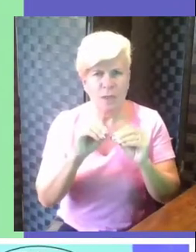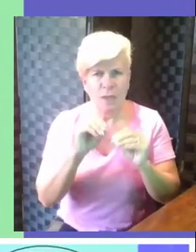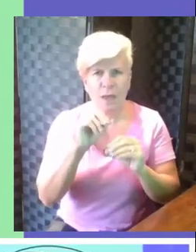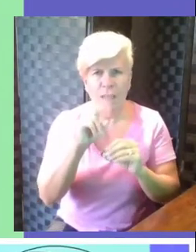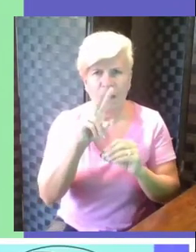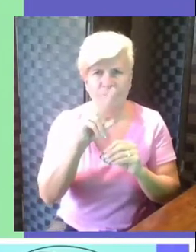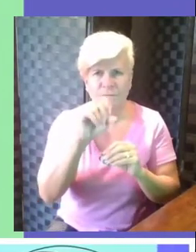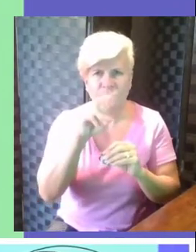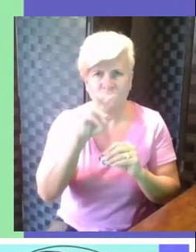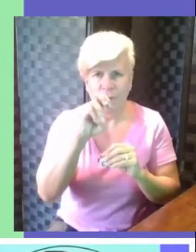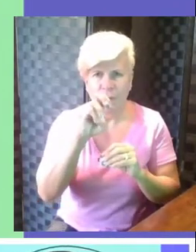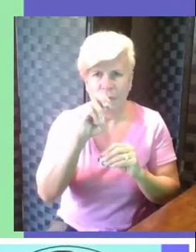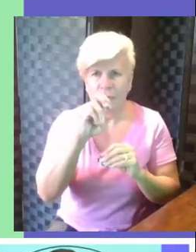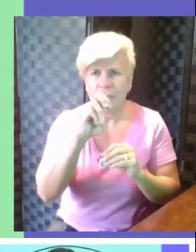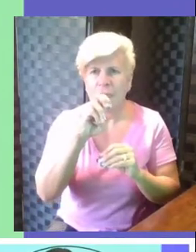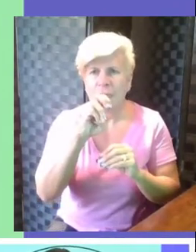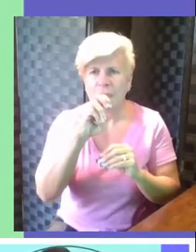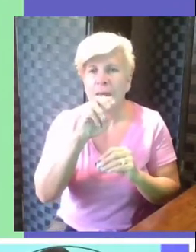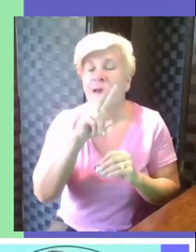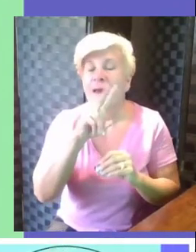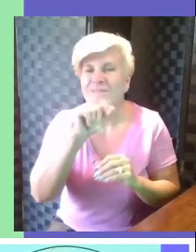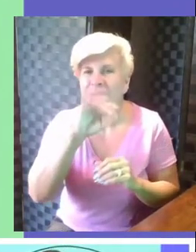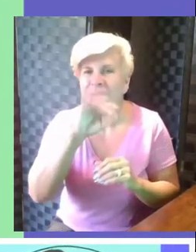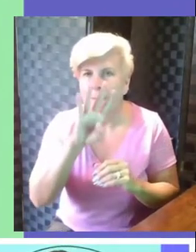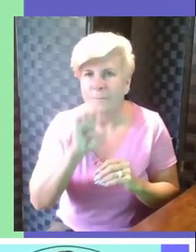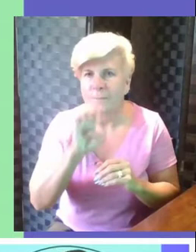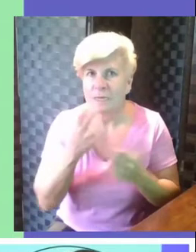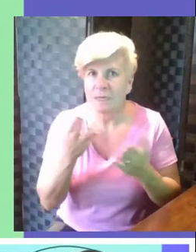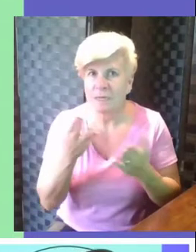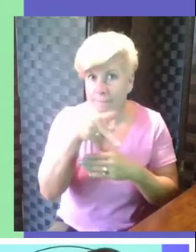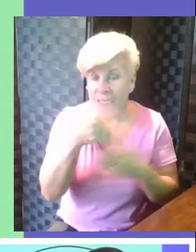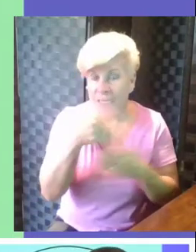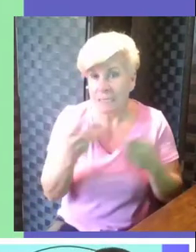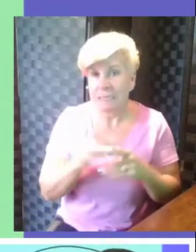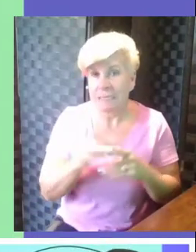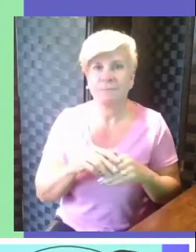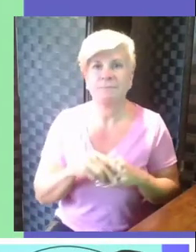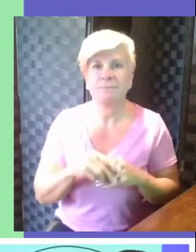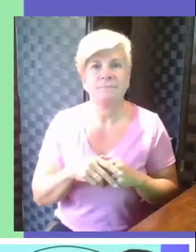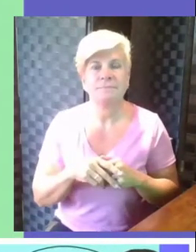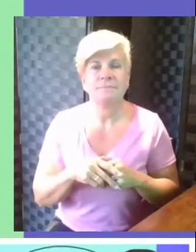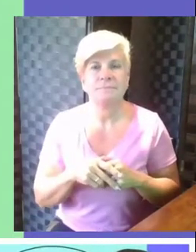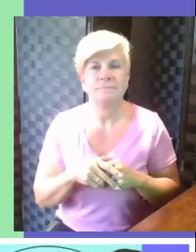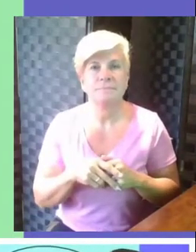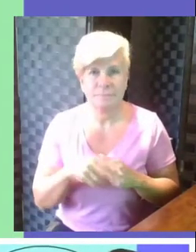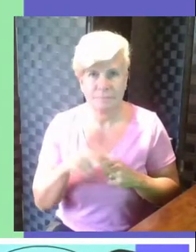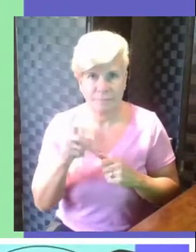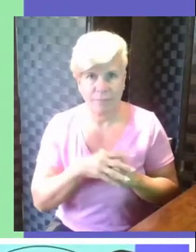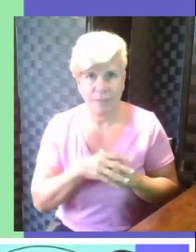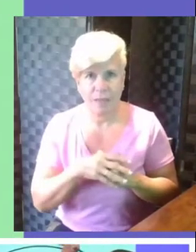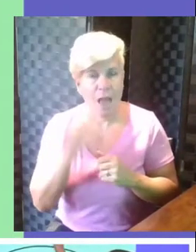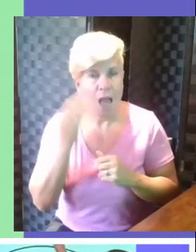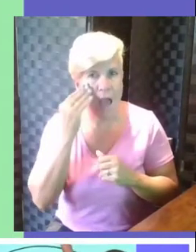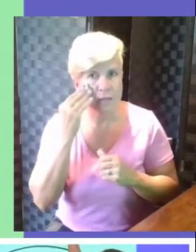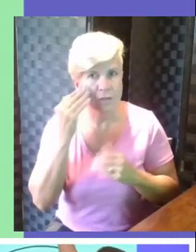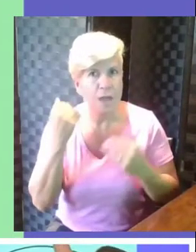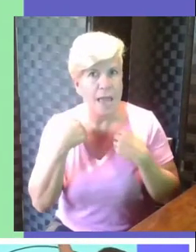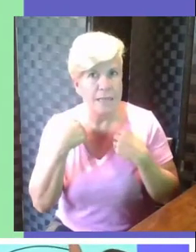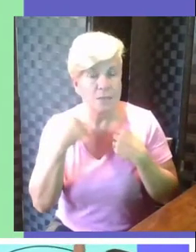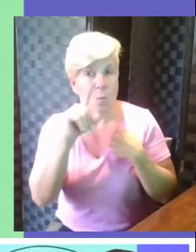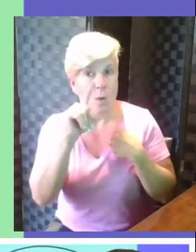here? Maybe P for pages or C for clean, something like that? Okay, so I know that she